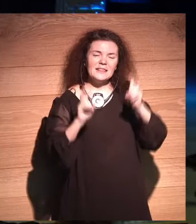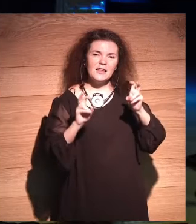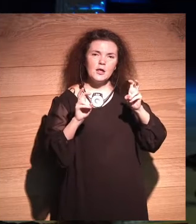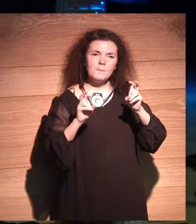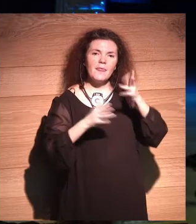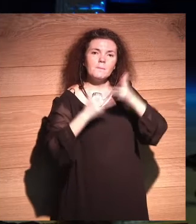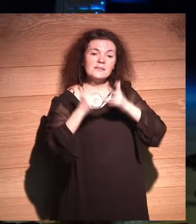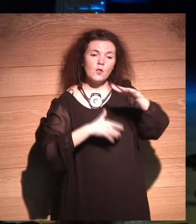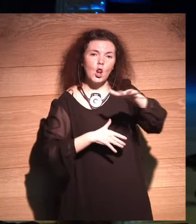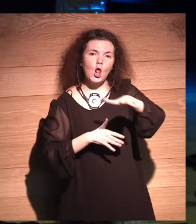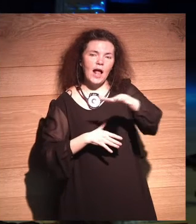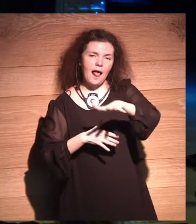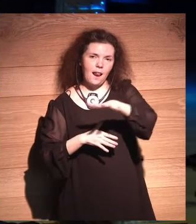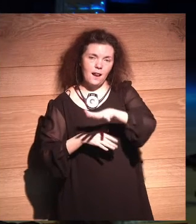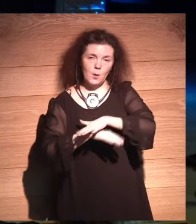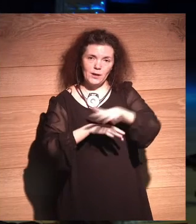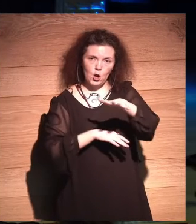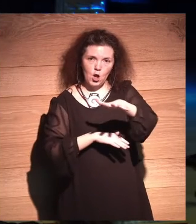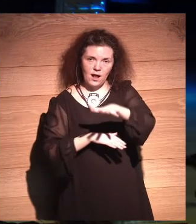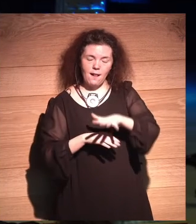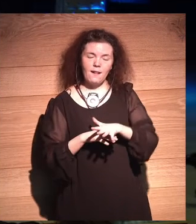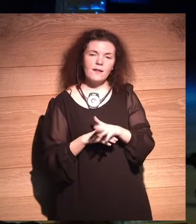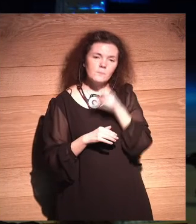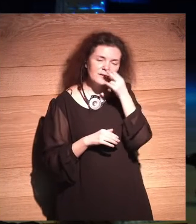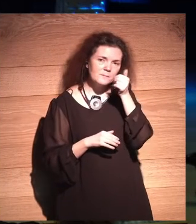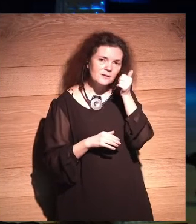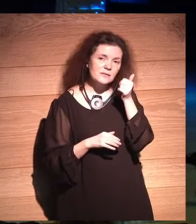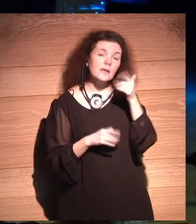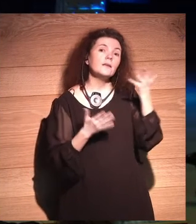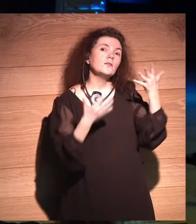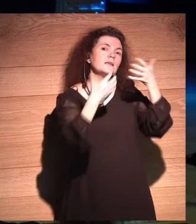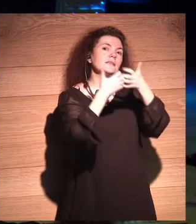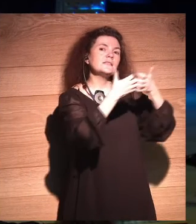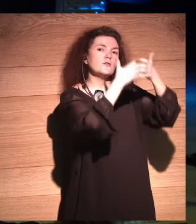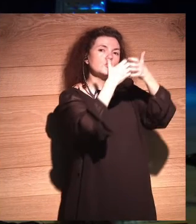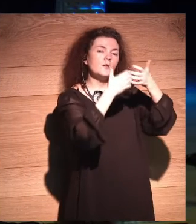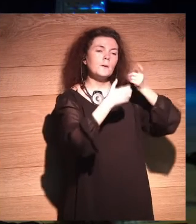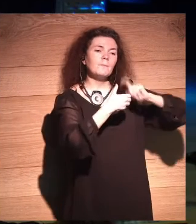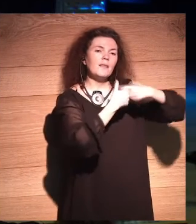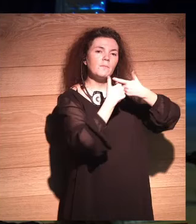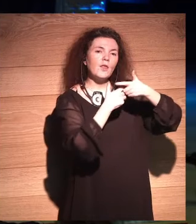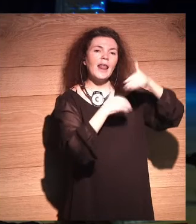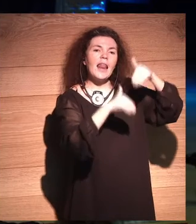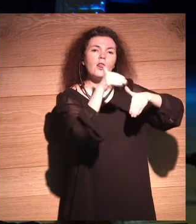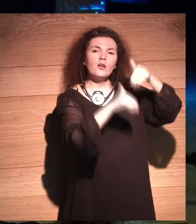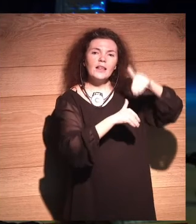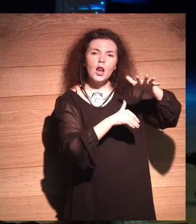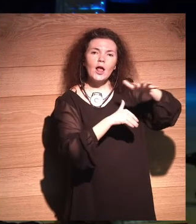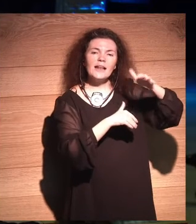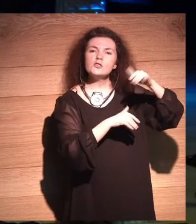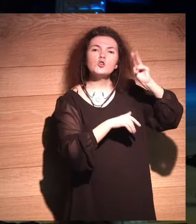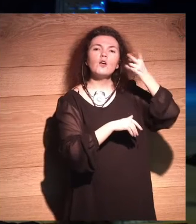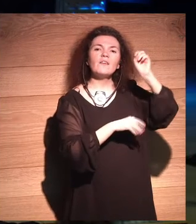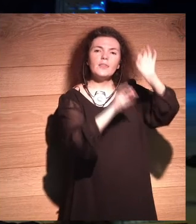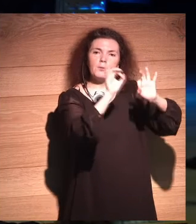electoral participation rate in the US on average in local elections is 20%. So it's not just that whether everyone should vote or not, it's